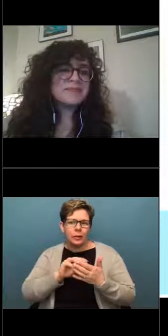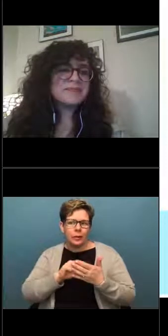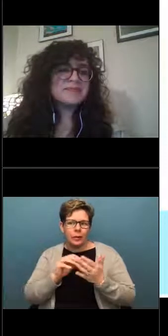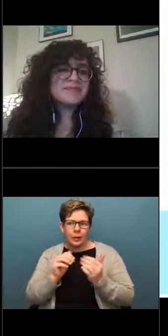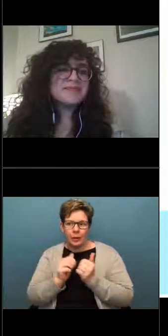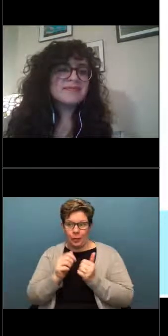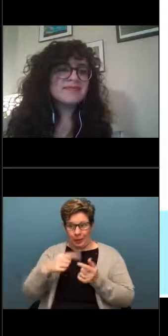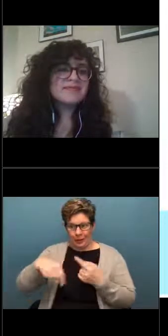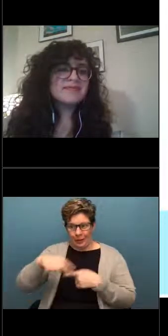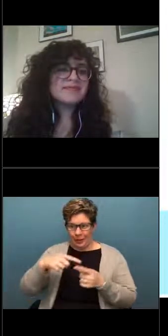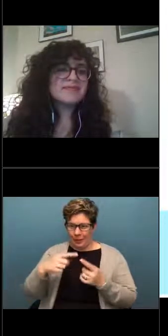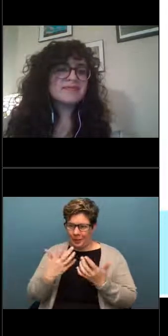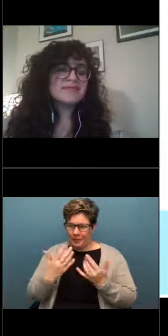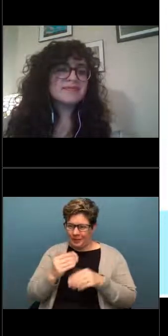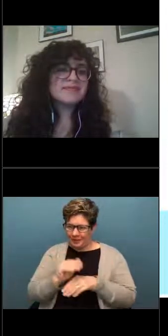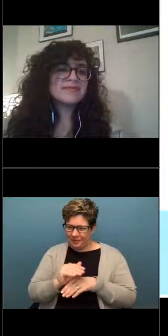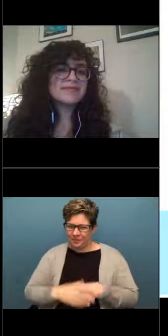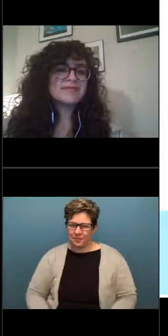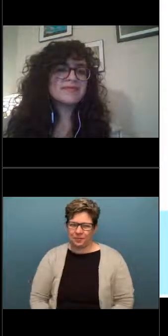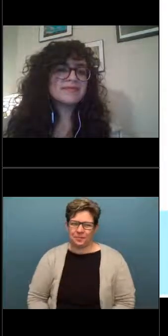of you.